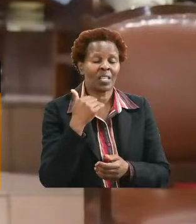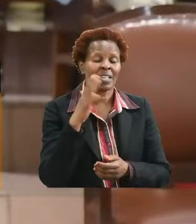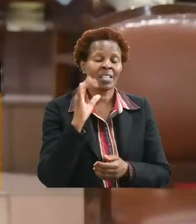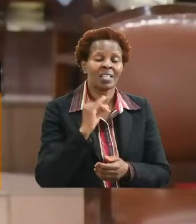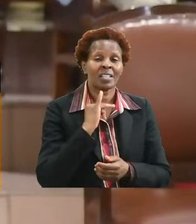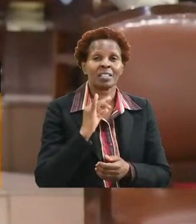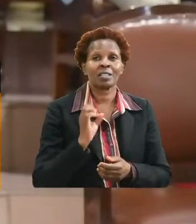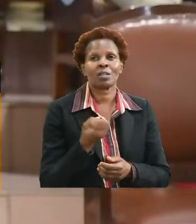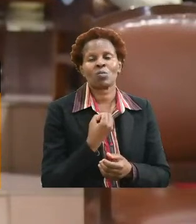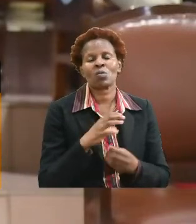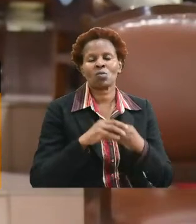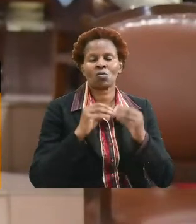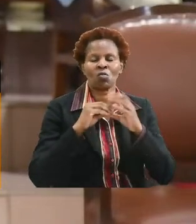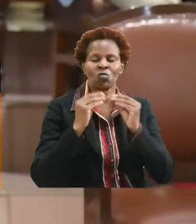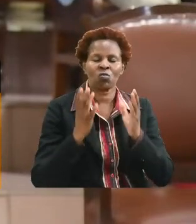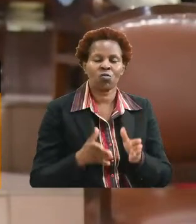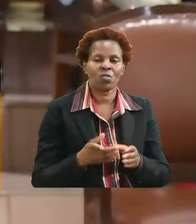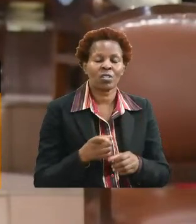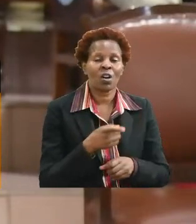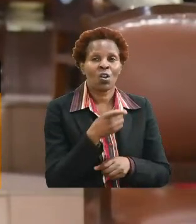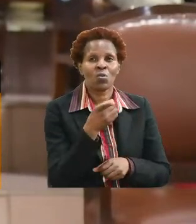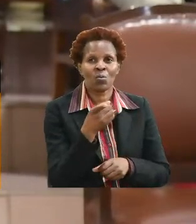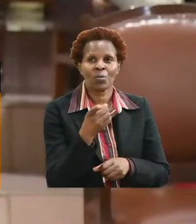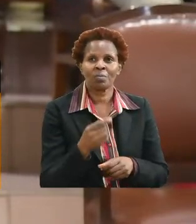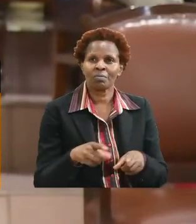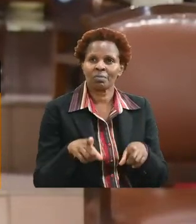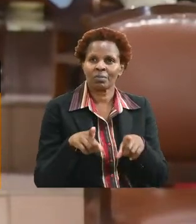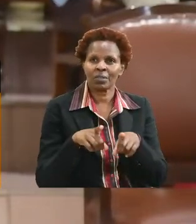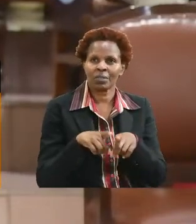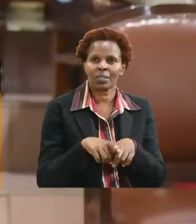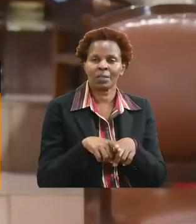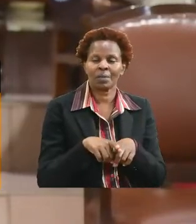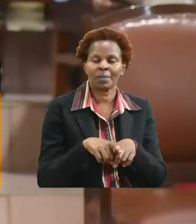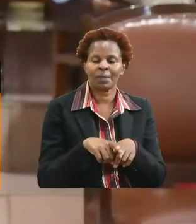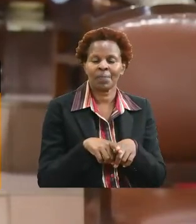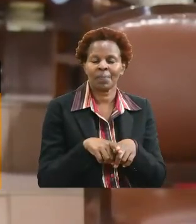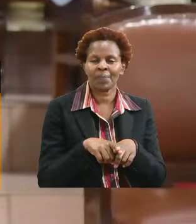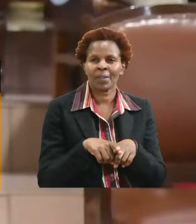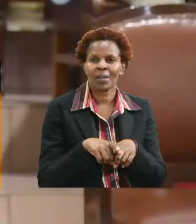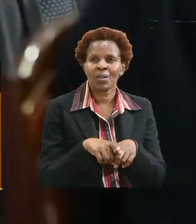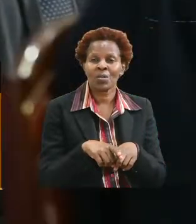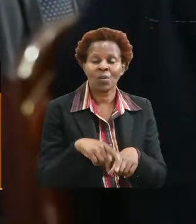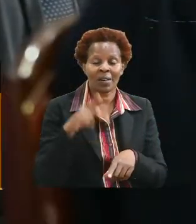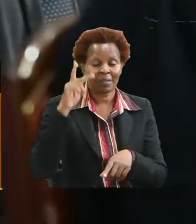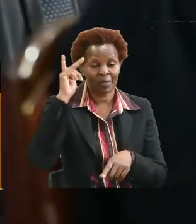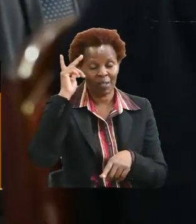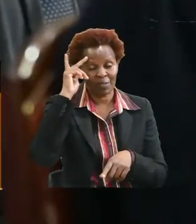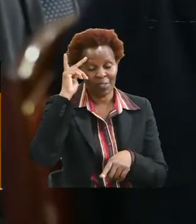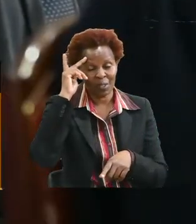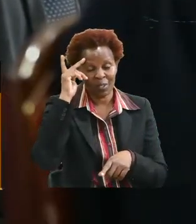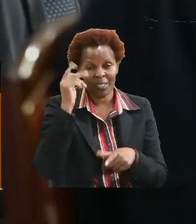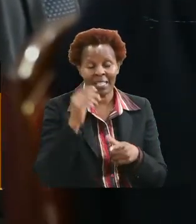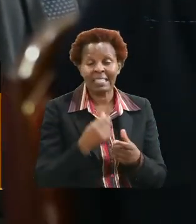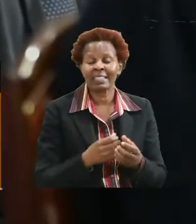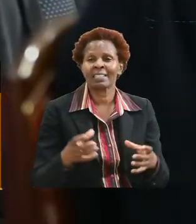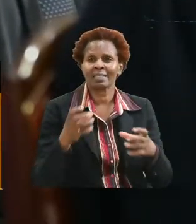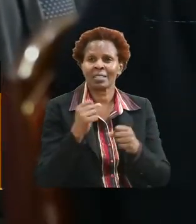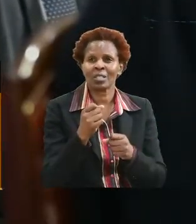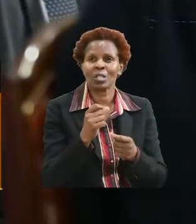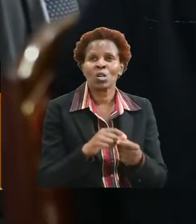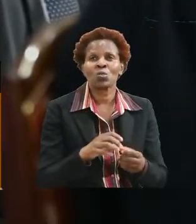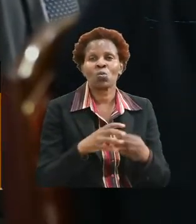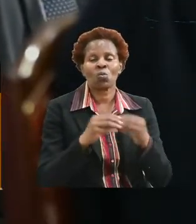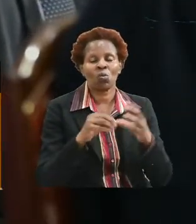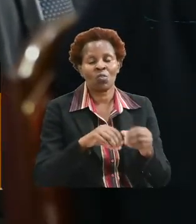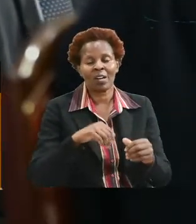our Comforter, we are embraced, we are enlightened, and we are entrusted. And as